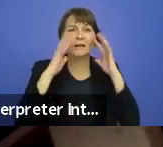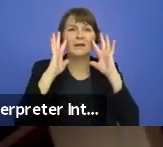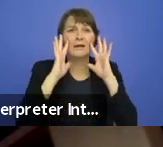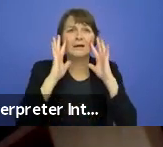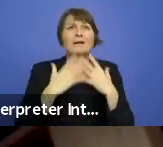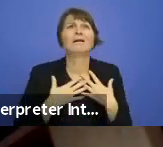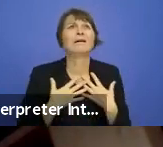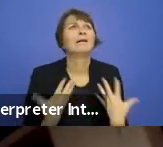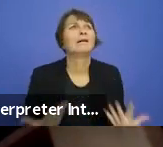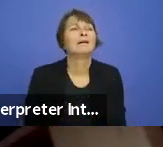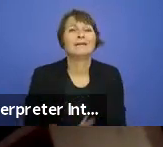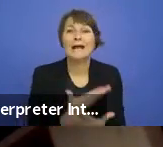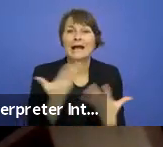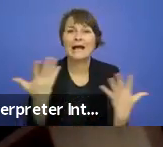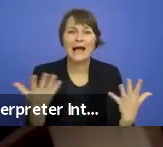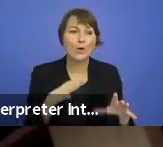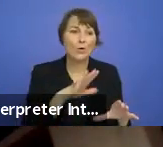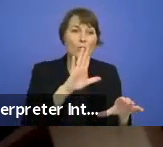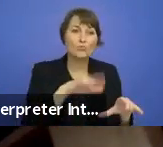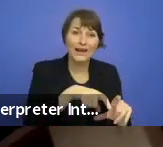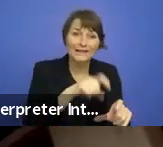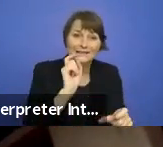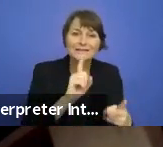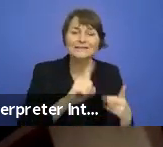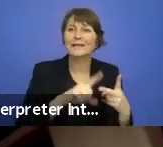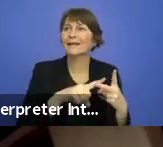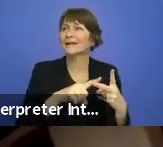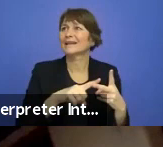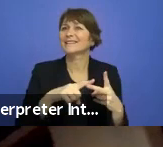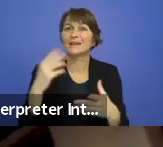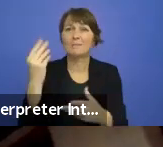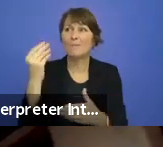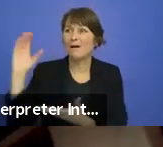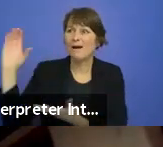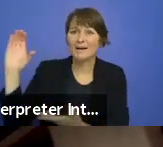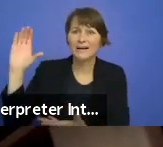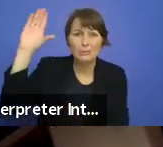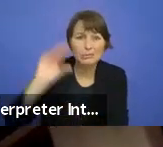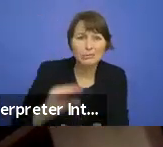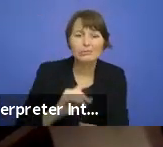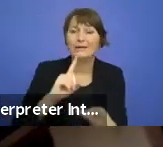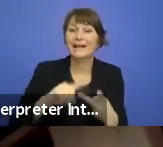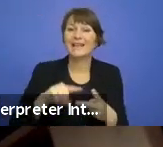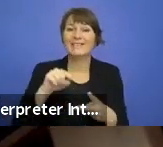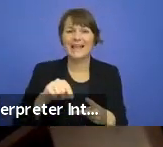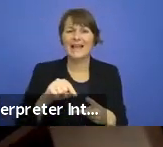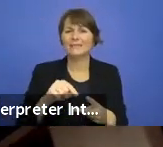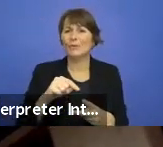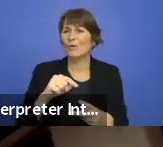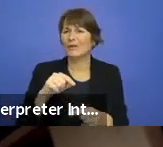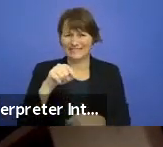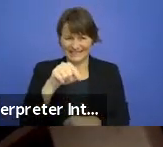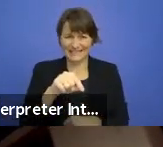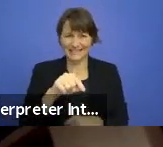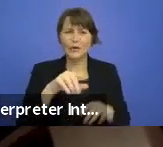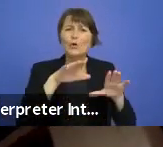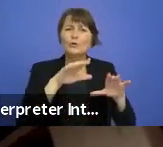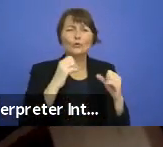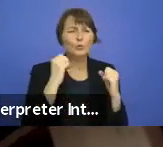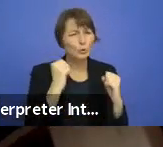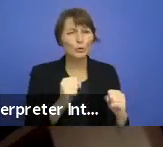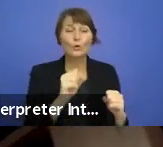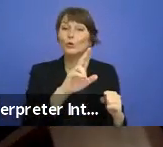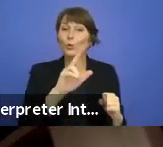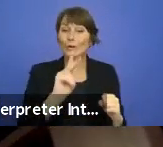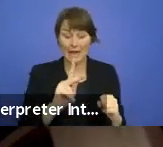plus a funding system which has been tilted in favour of an increasingly commercial model for years and years, meant that the theatre community